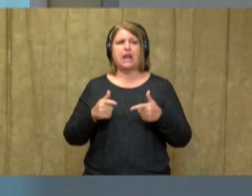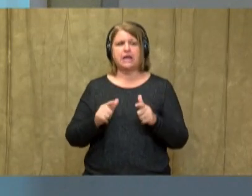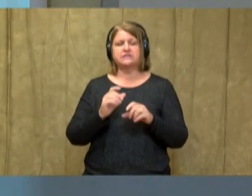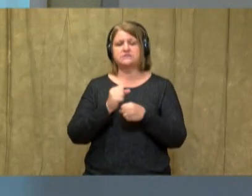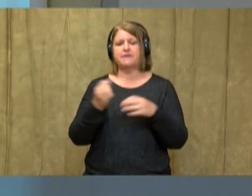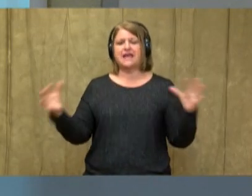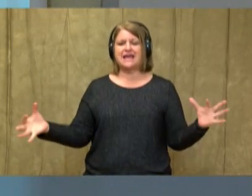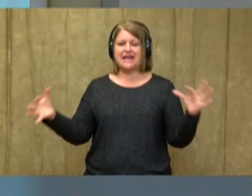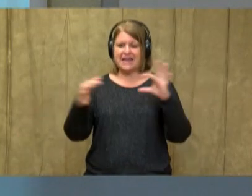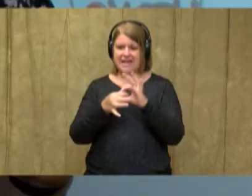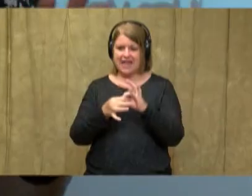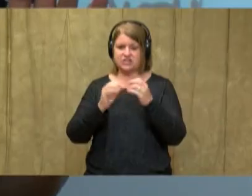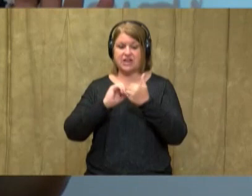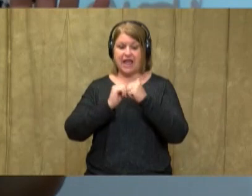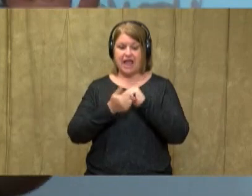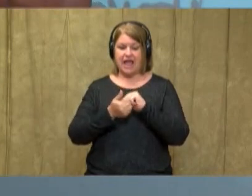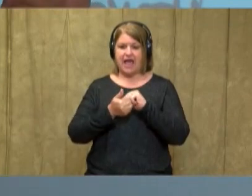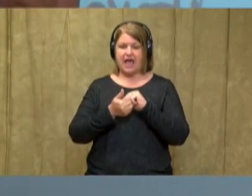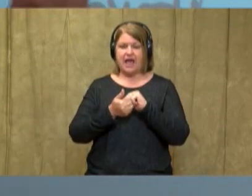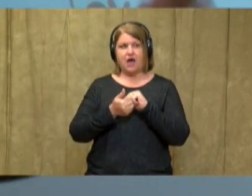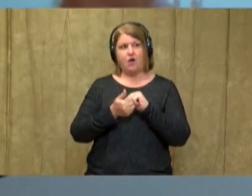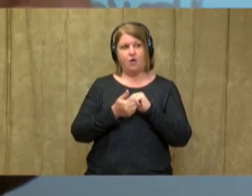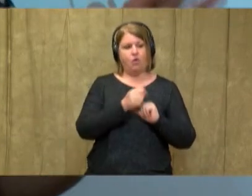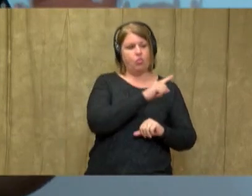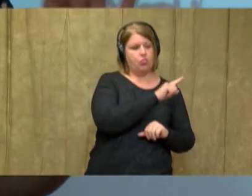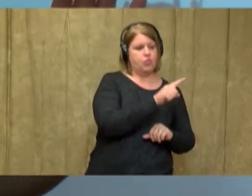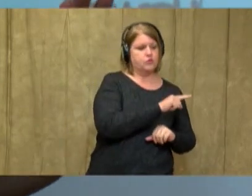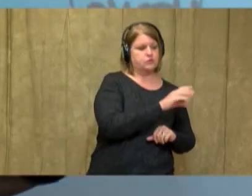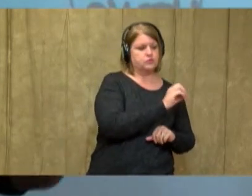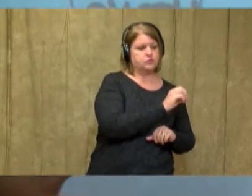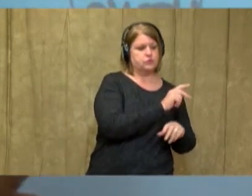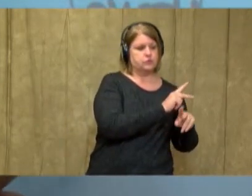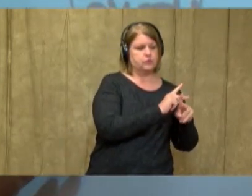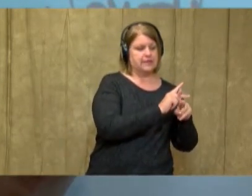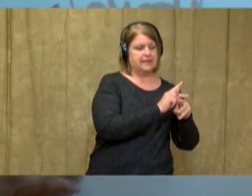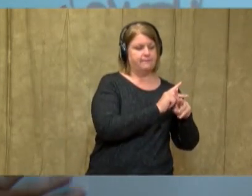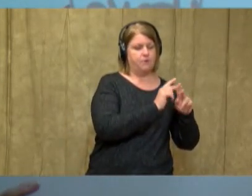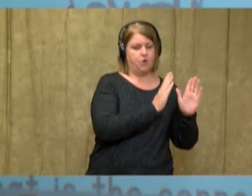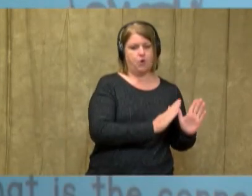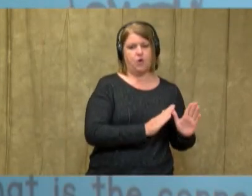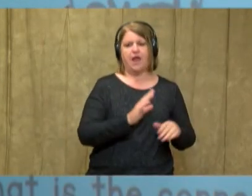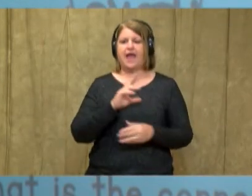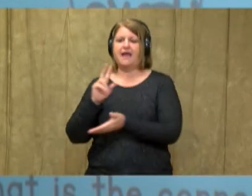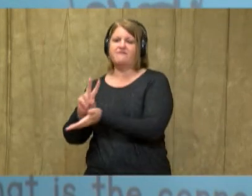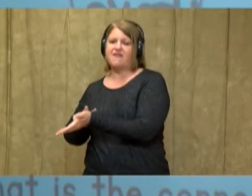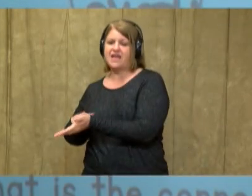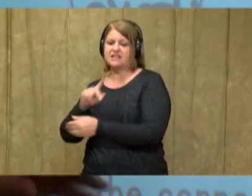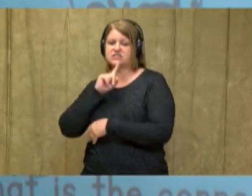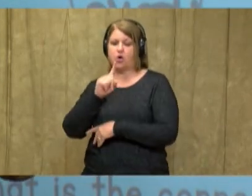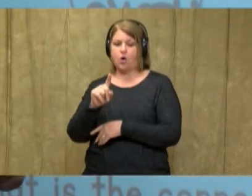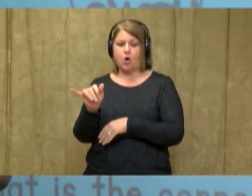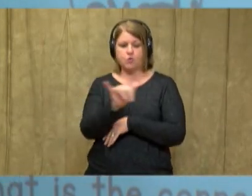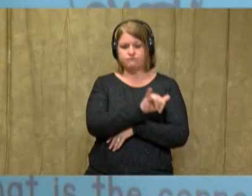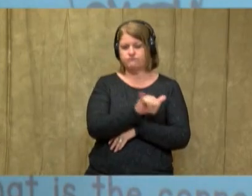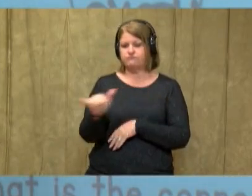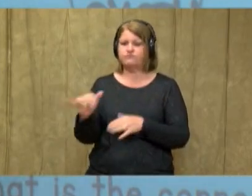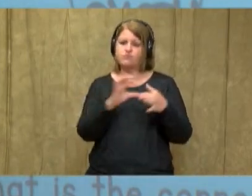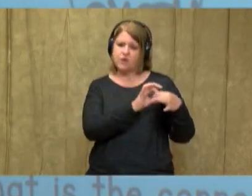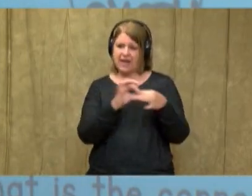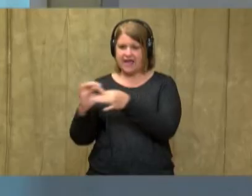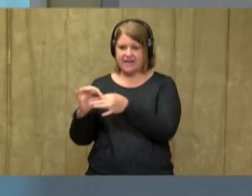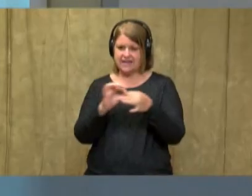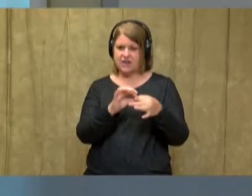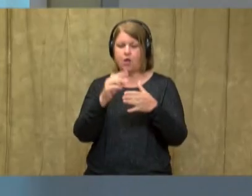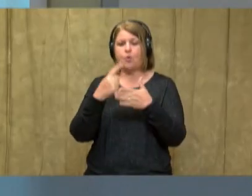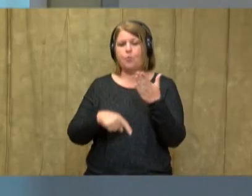the zookeeper and the veterinarian are related. So let's look at that. What is the